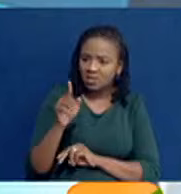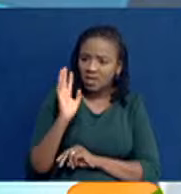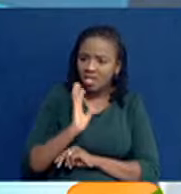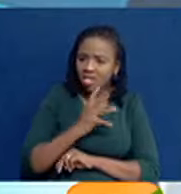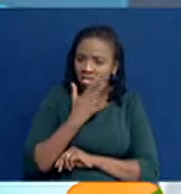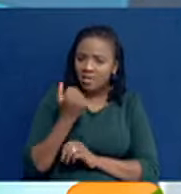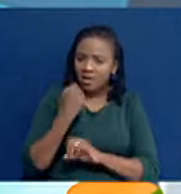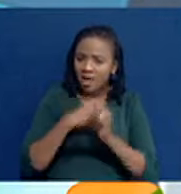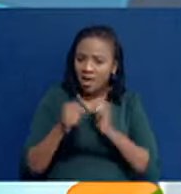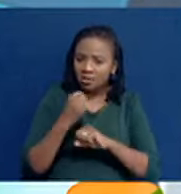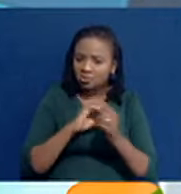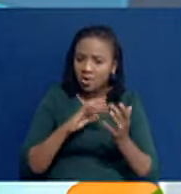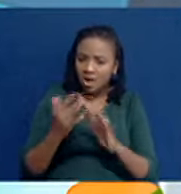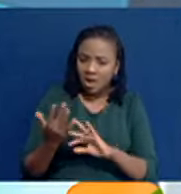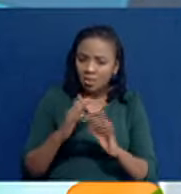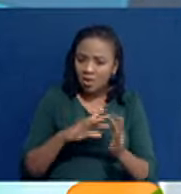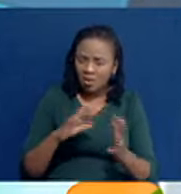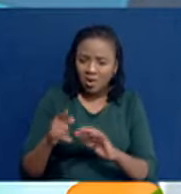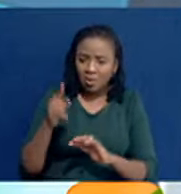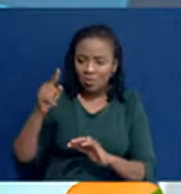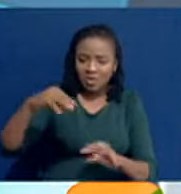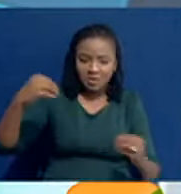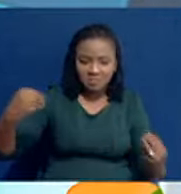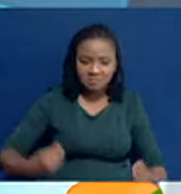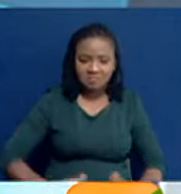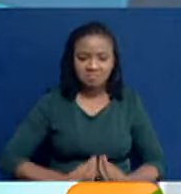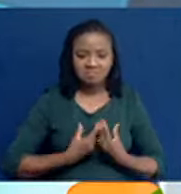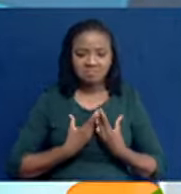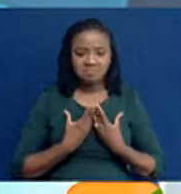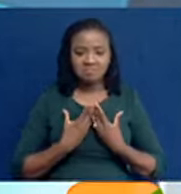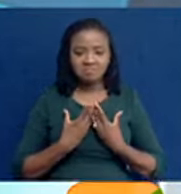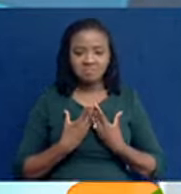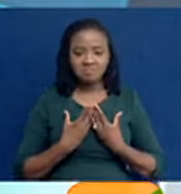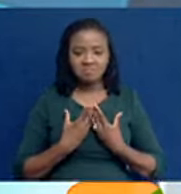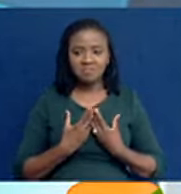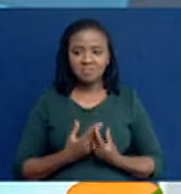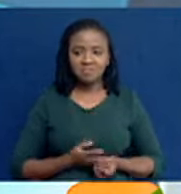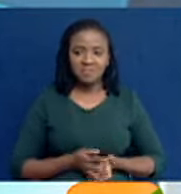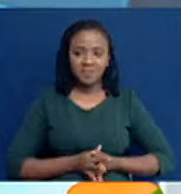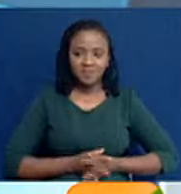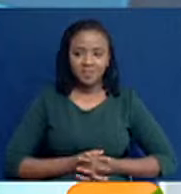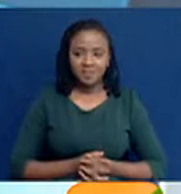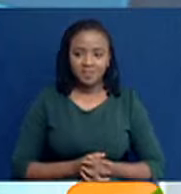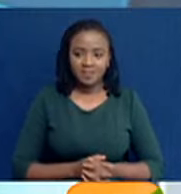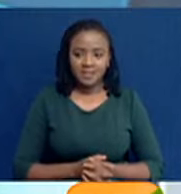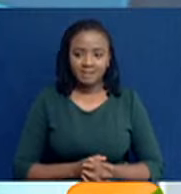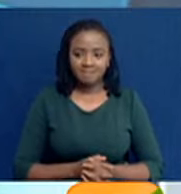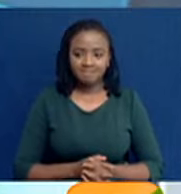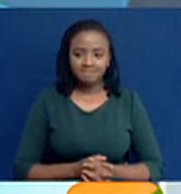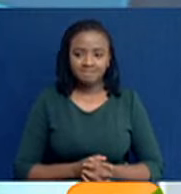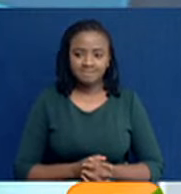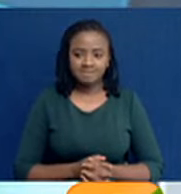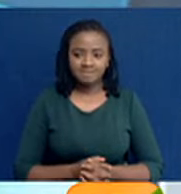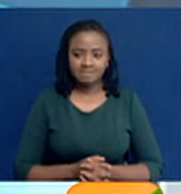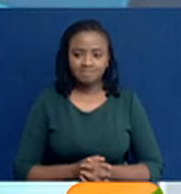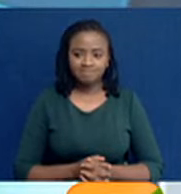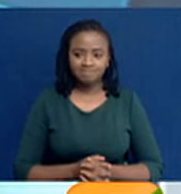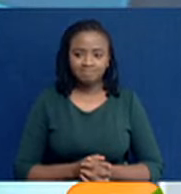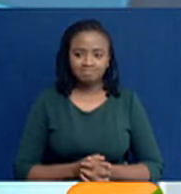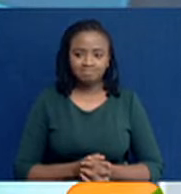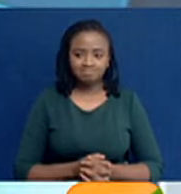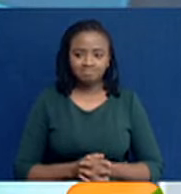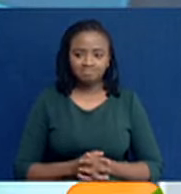beginning, this is now the foundation of the nation, laying, it was quite an